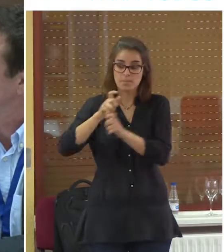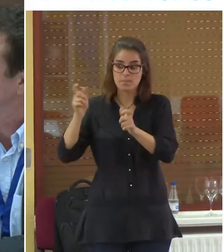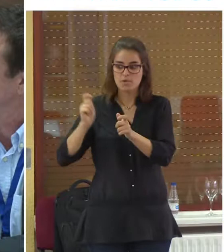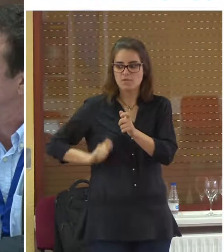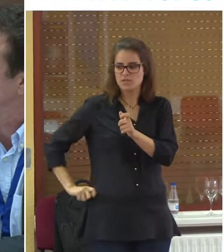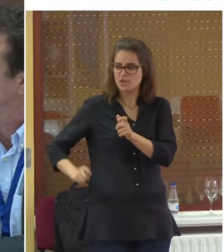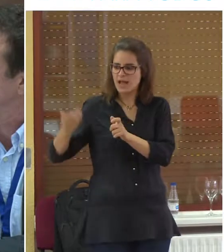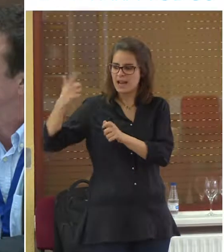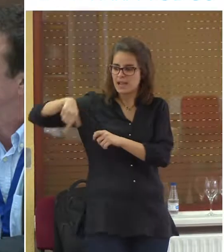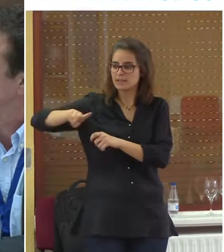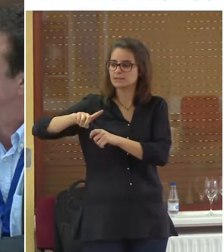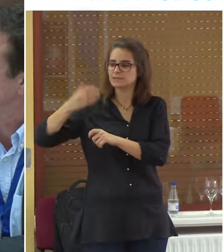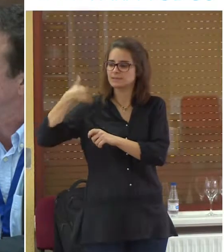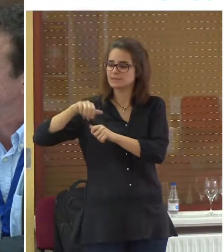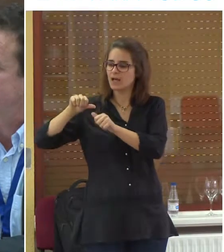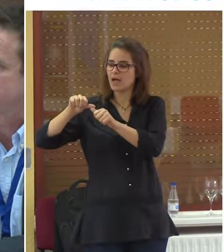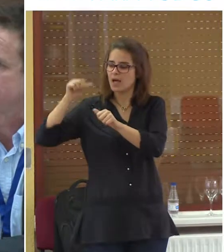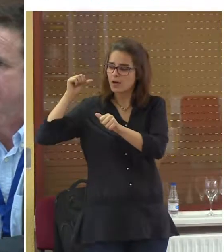the other professionals in the field of